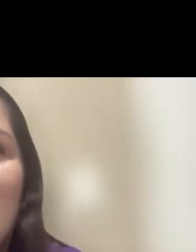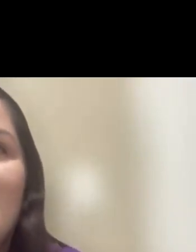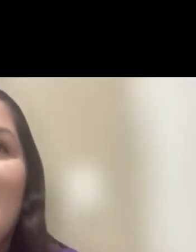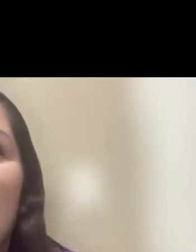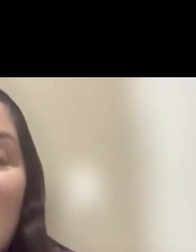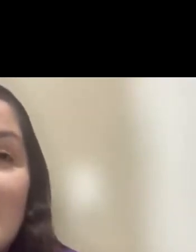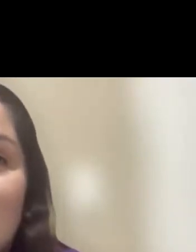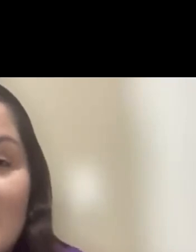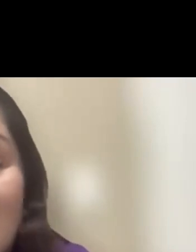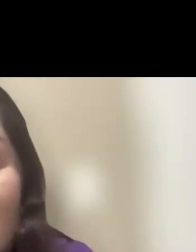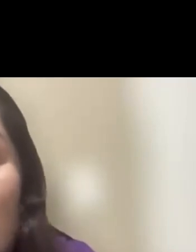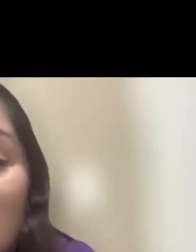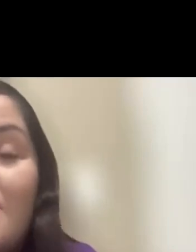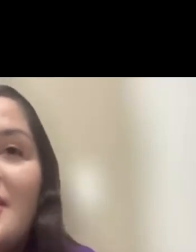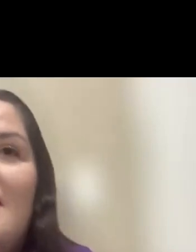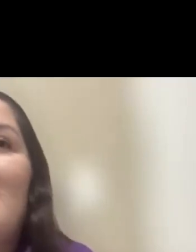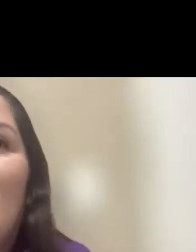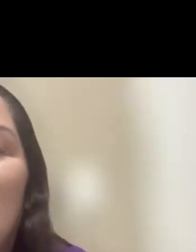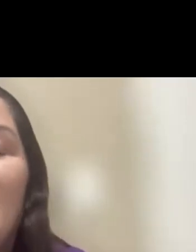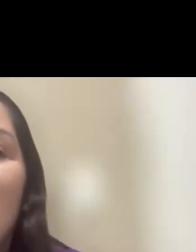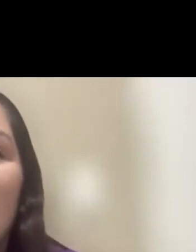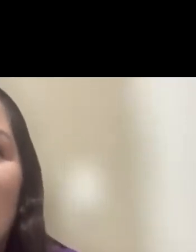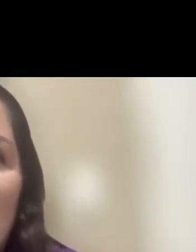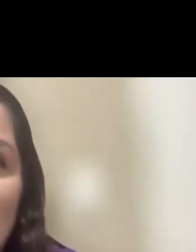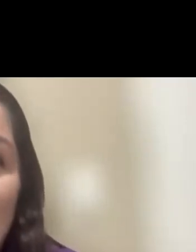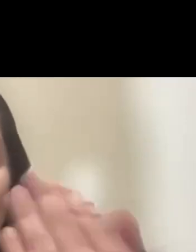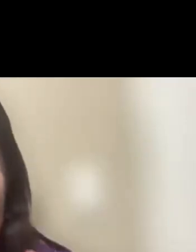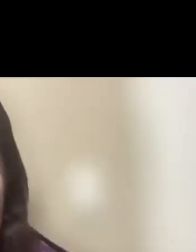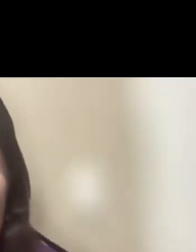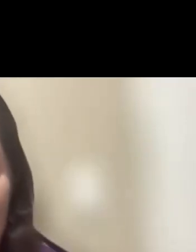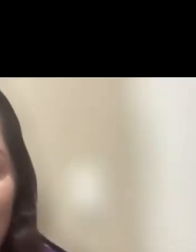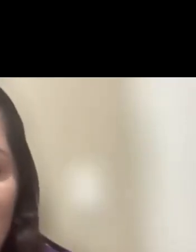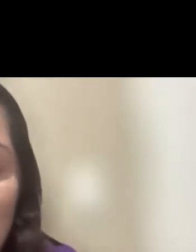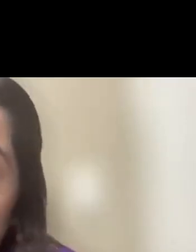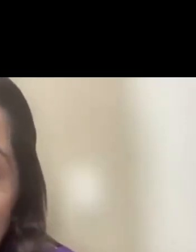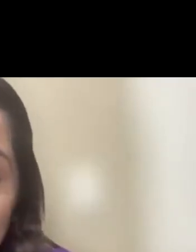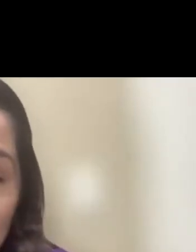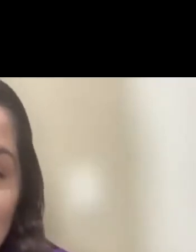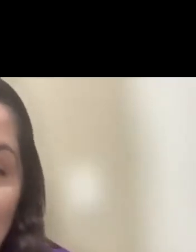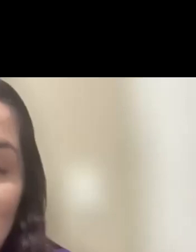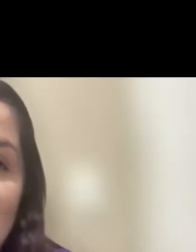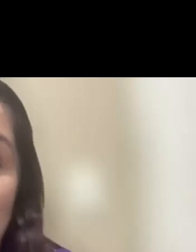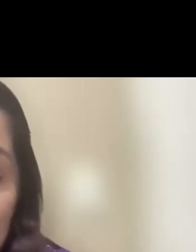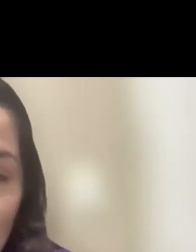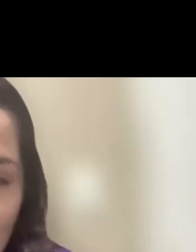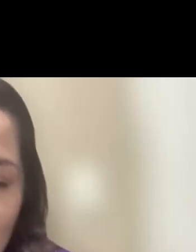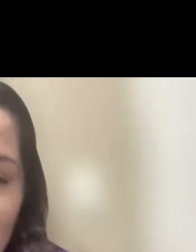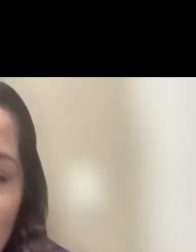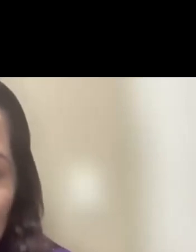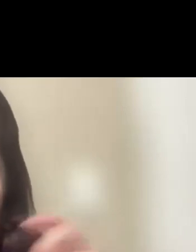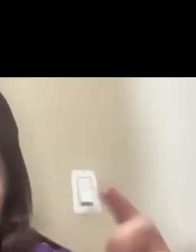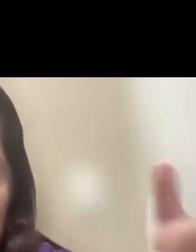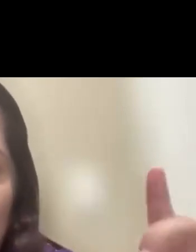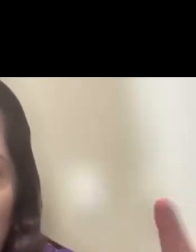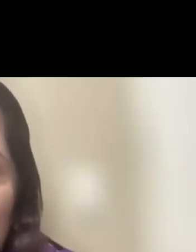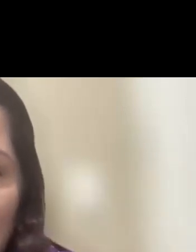frustrating because I didn't know what to do, honestly, at that point. And I think when I was leaving, one of the workers there saw me so like desperate, and